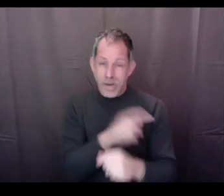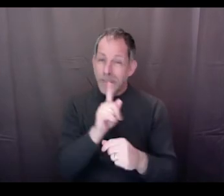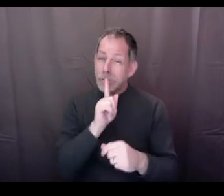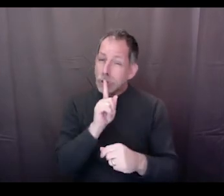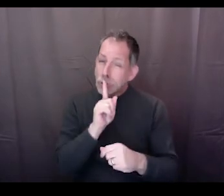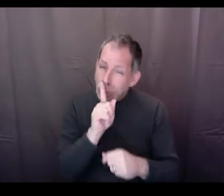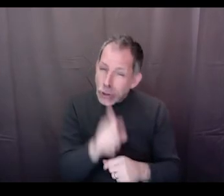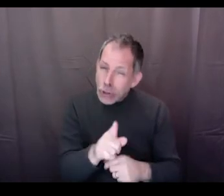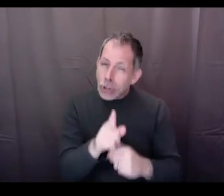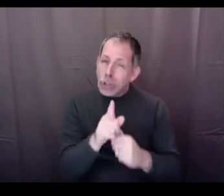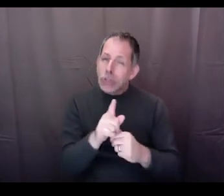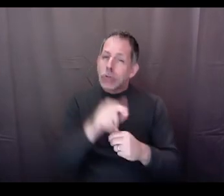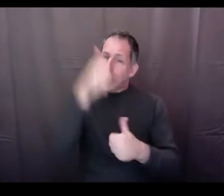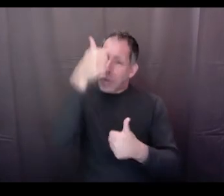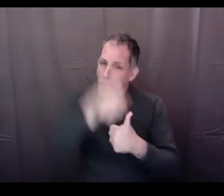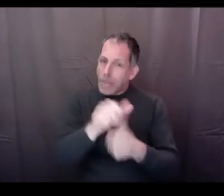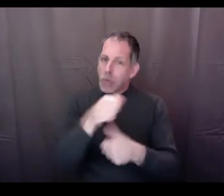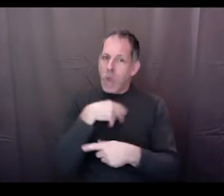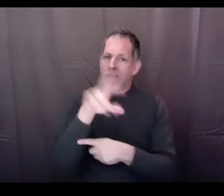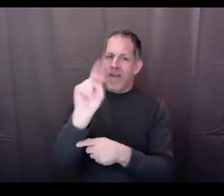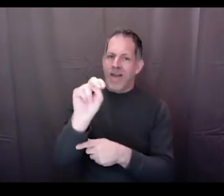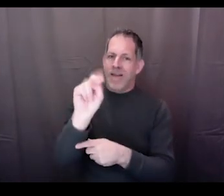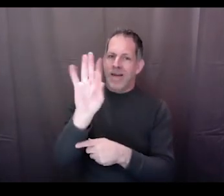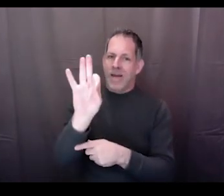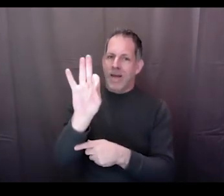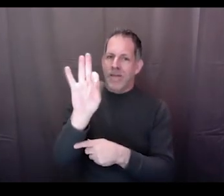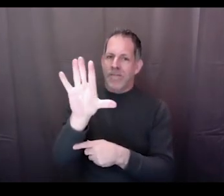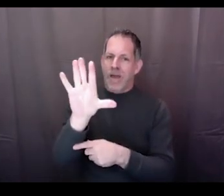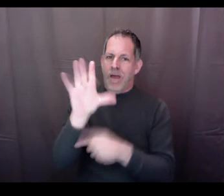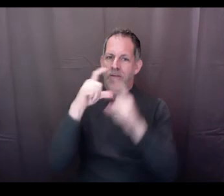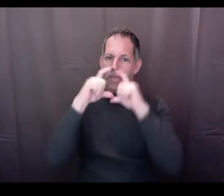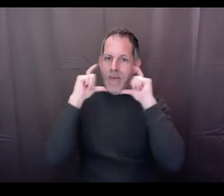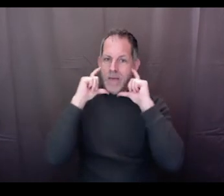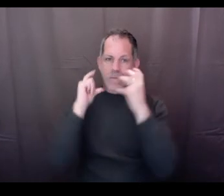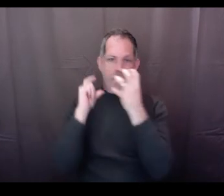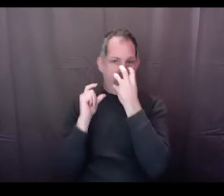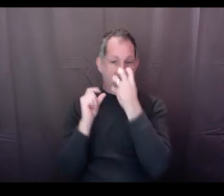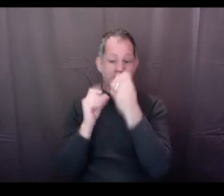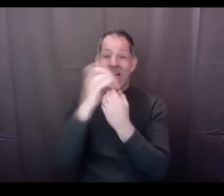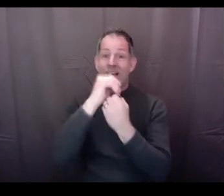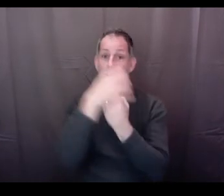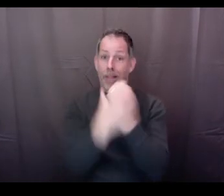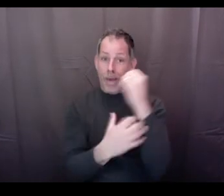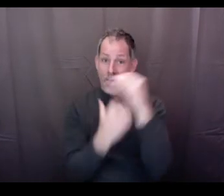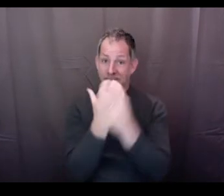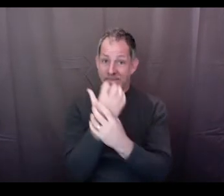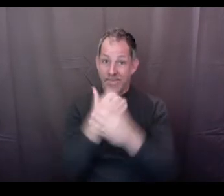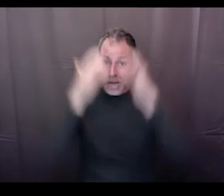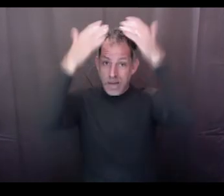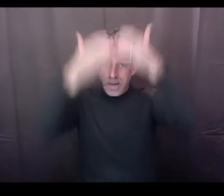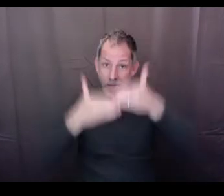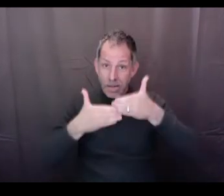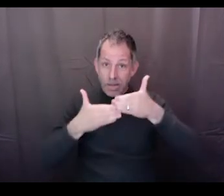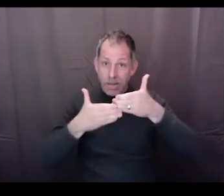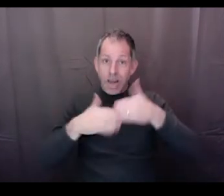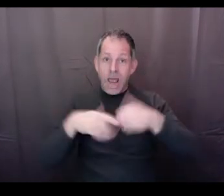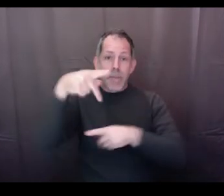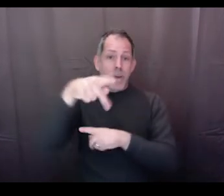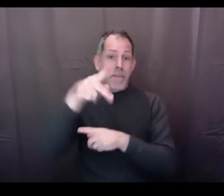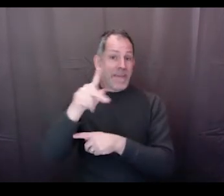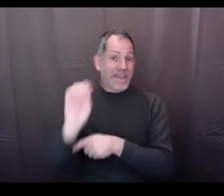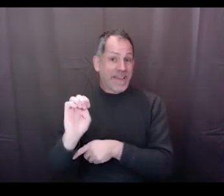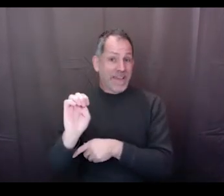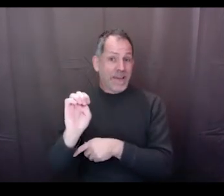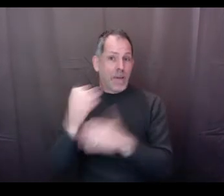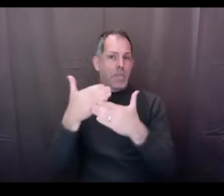personal protective equipment with medical grade masks, goggles, gowns, gloves, etc. Now in the future,